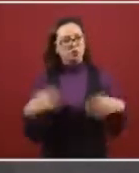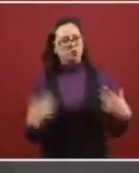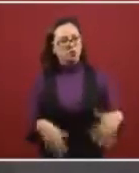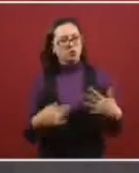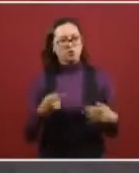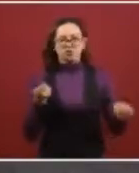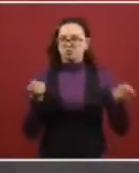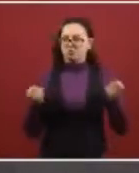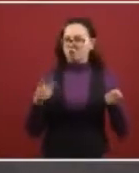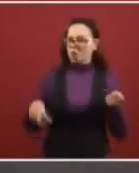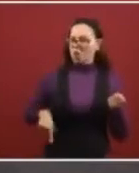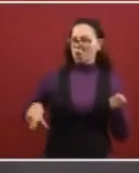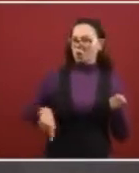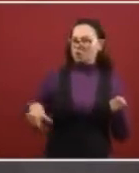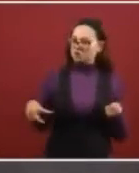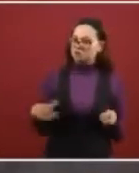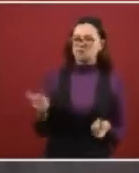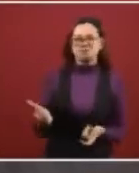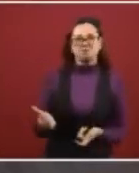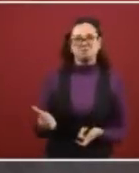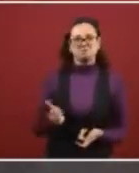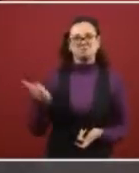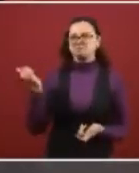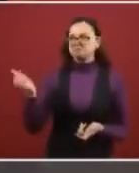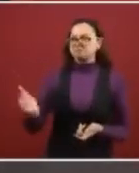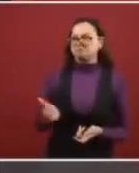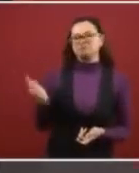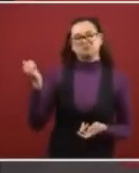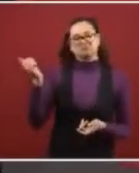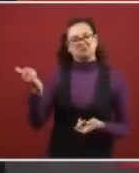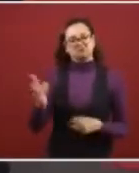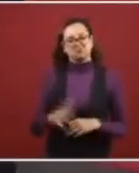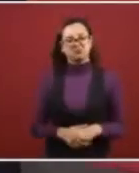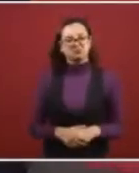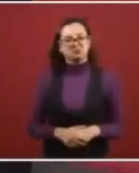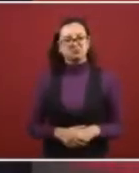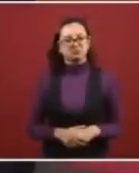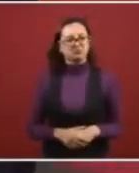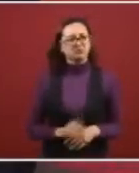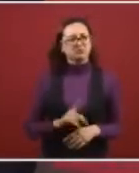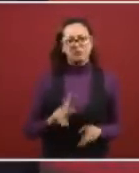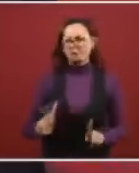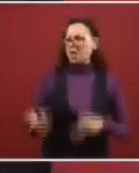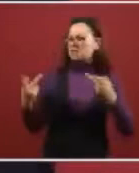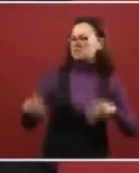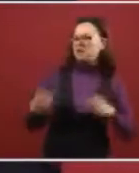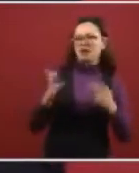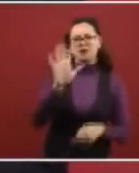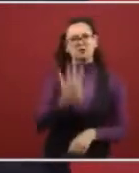the whole government. Todos vendían al gobierno. Everyone used lo to sell fuese. The government, whatever it was.